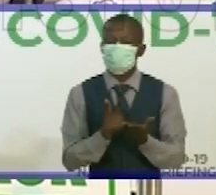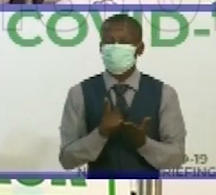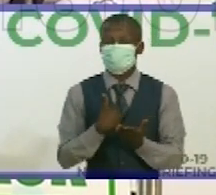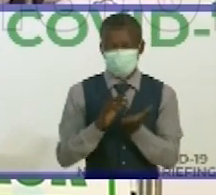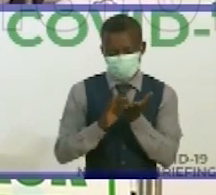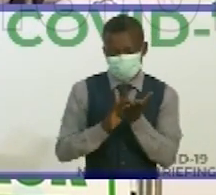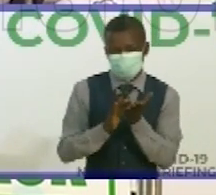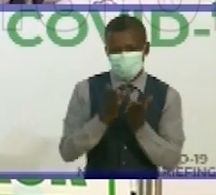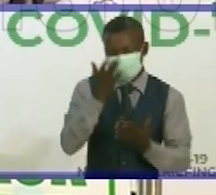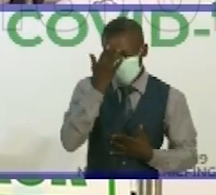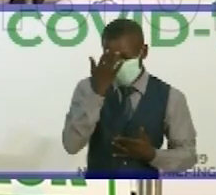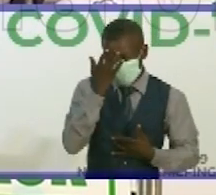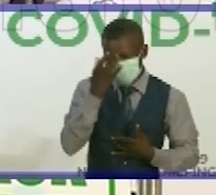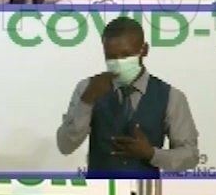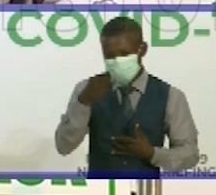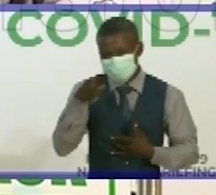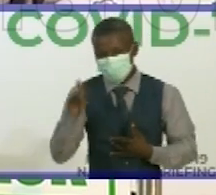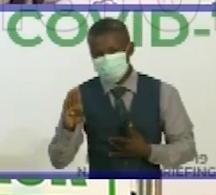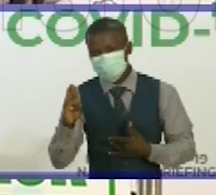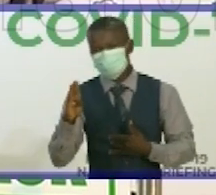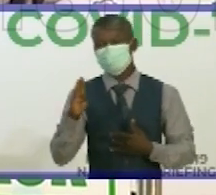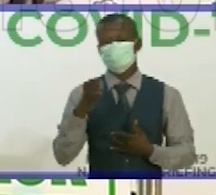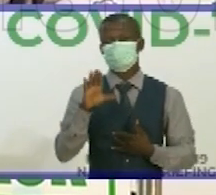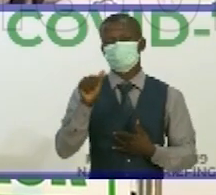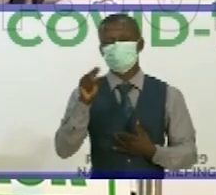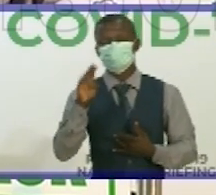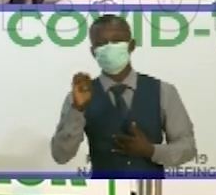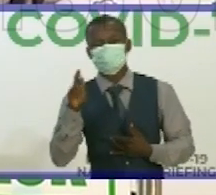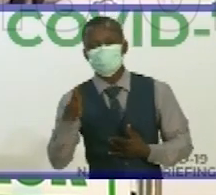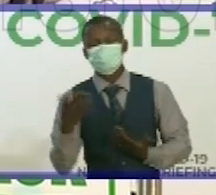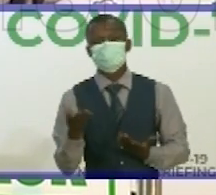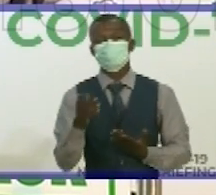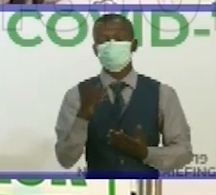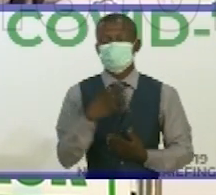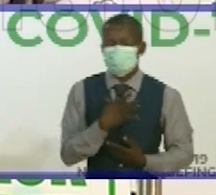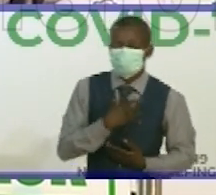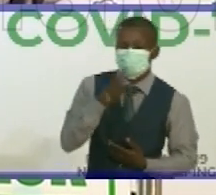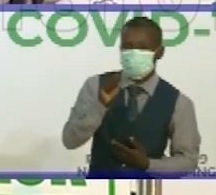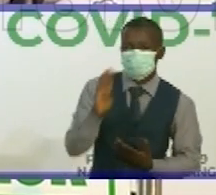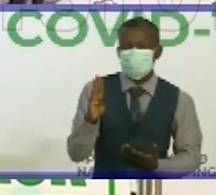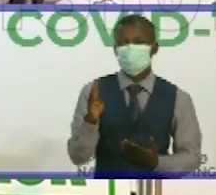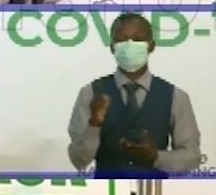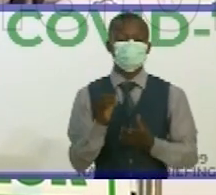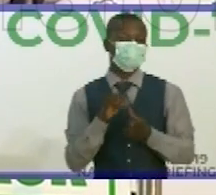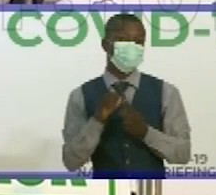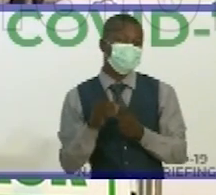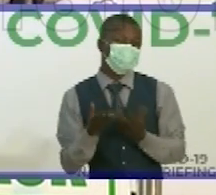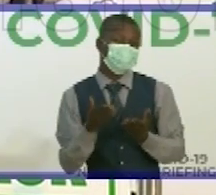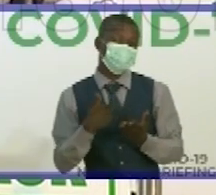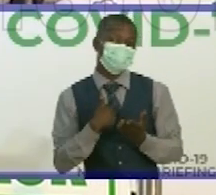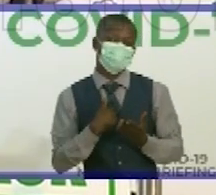for hypertension or diabetes or cancer or HIV or TB, or maybe they have had a